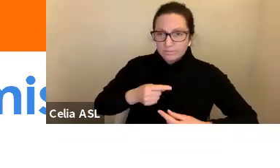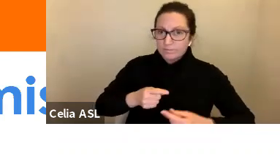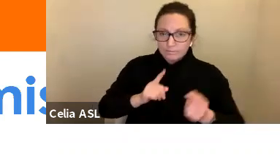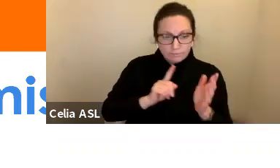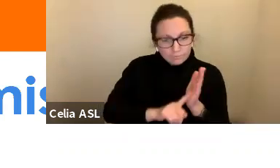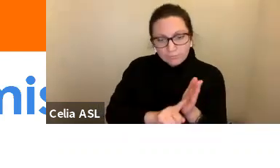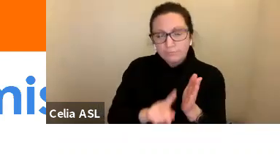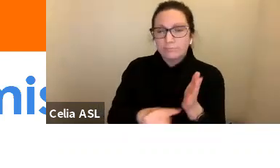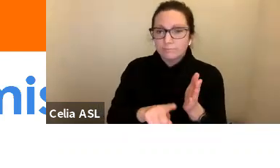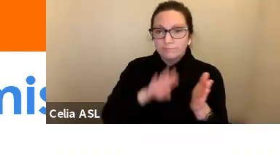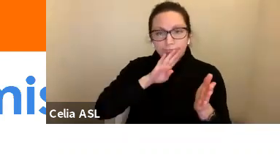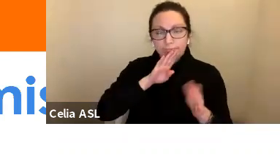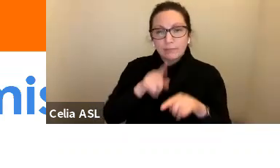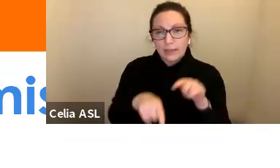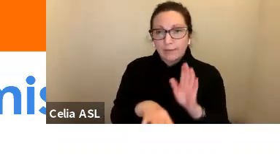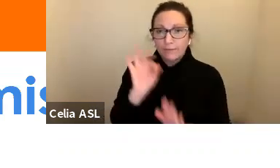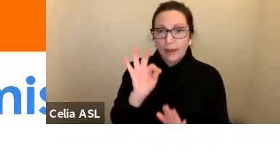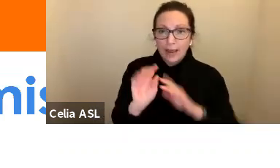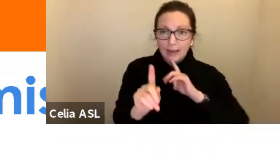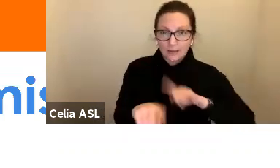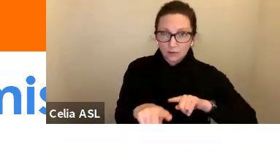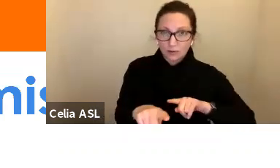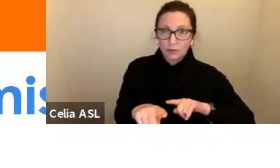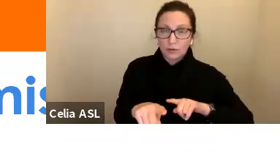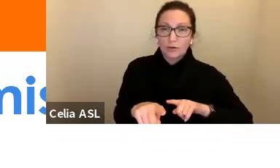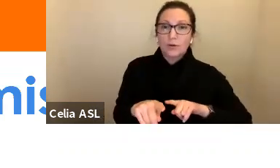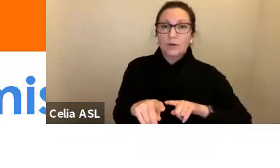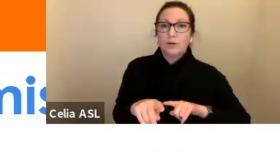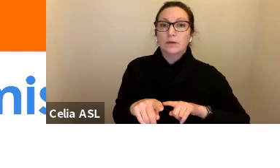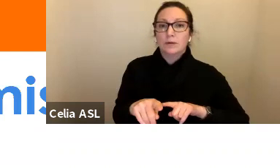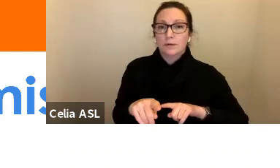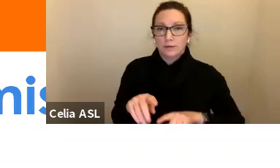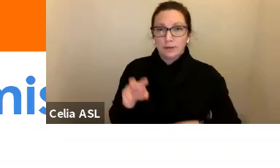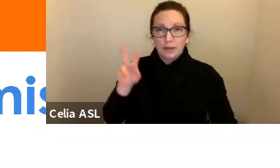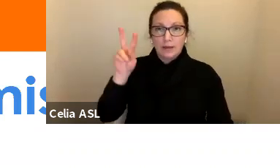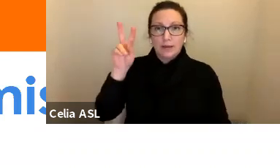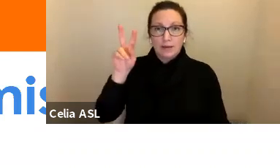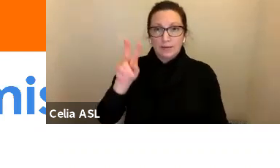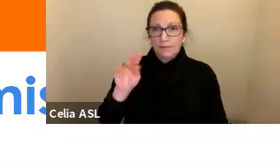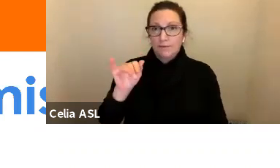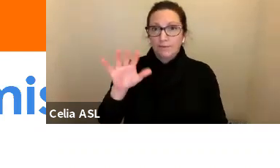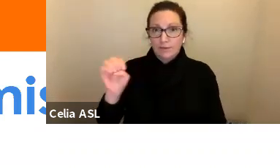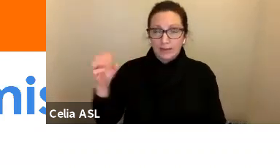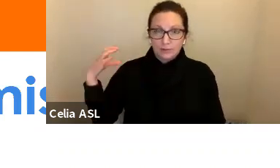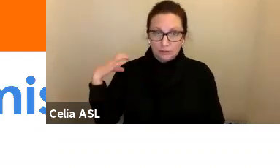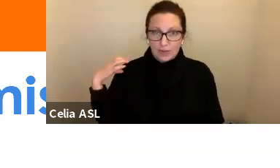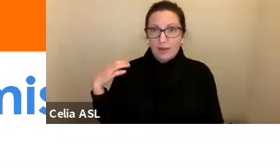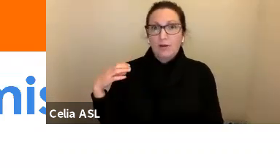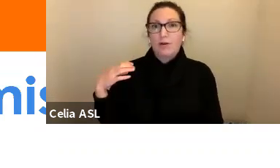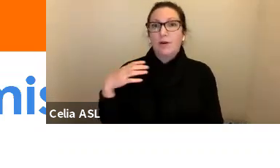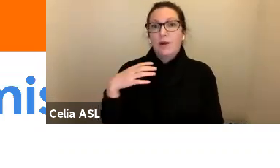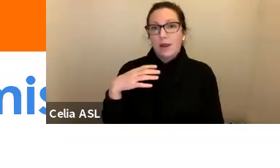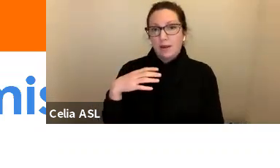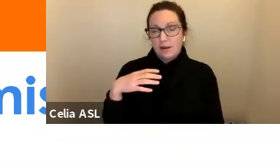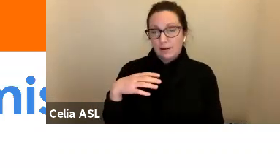this information. Yes. Vice Chair O'Neill and Chairwoman Davila